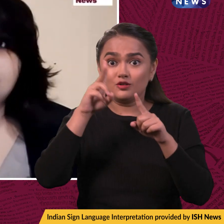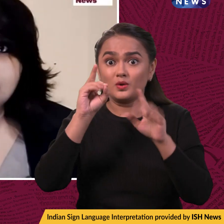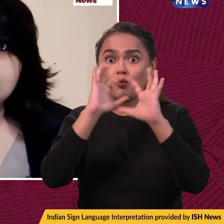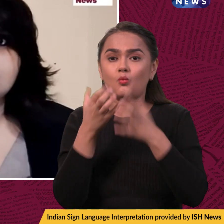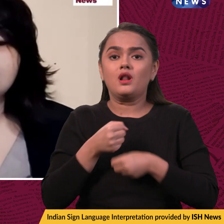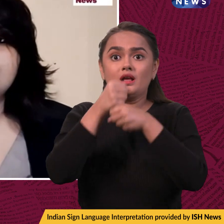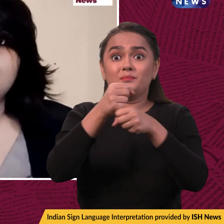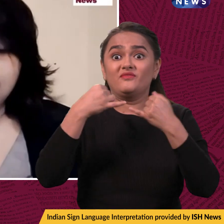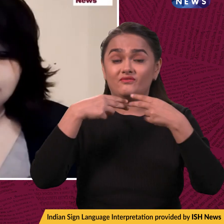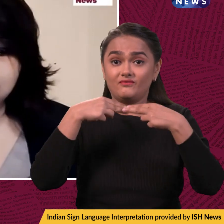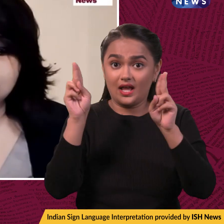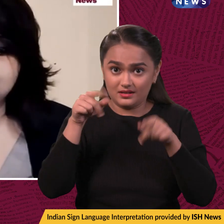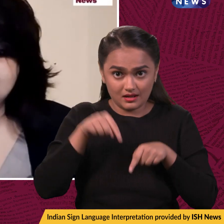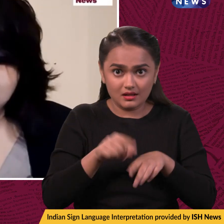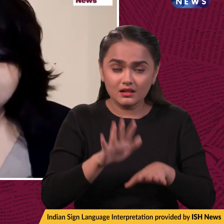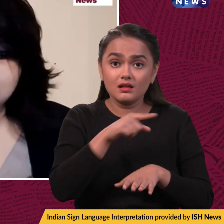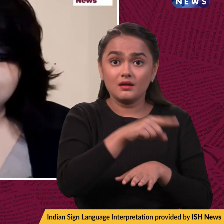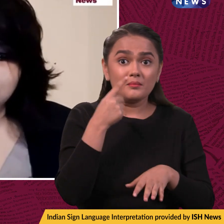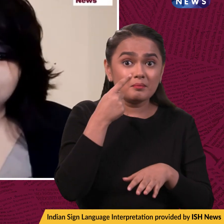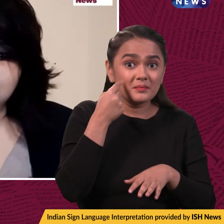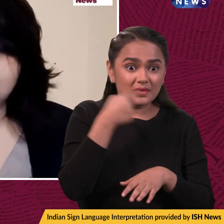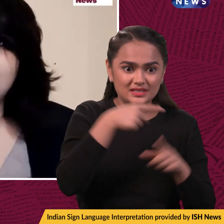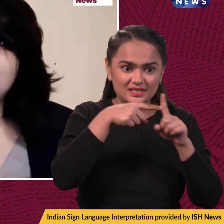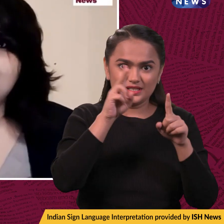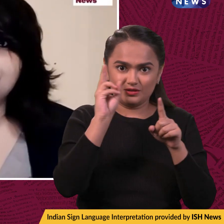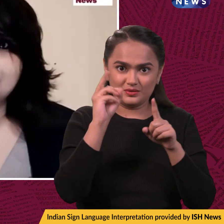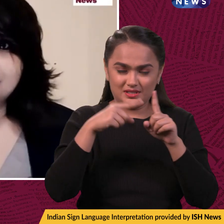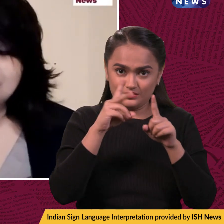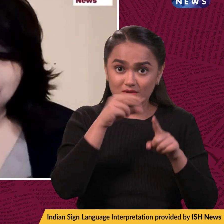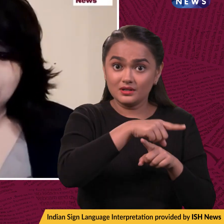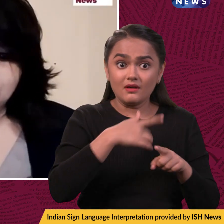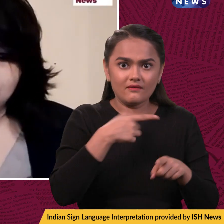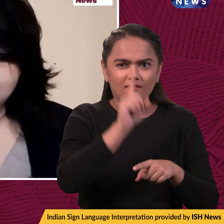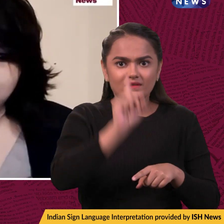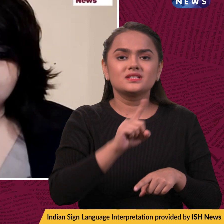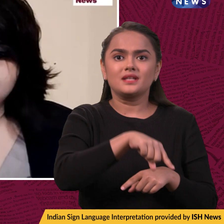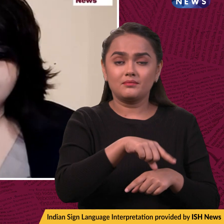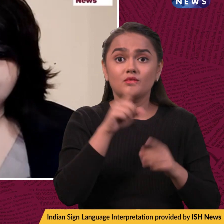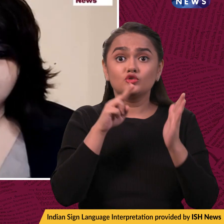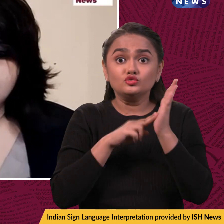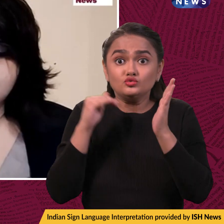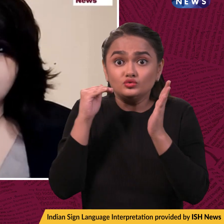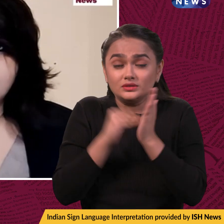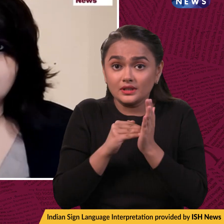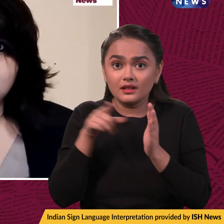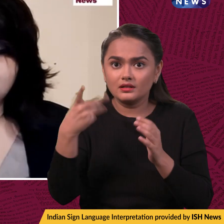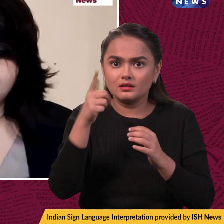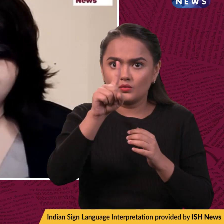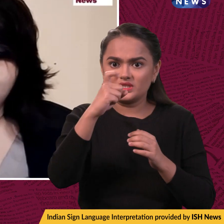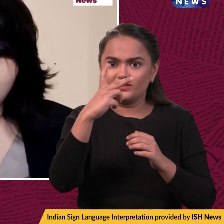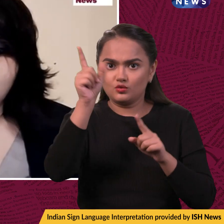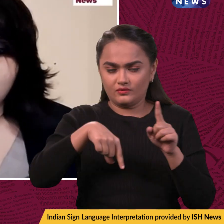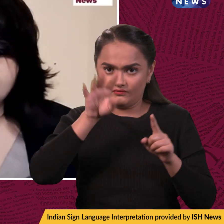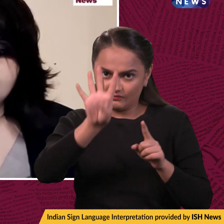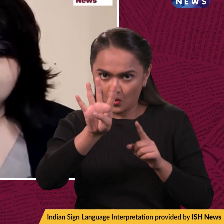2021 final to win the men's T20 World Cup for the first time. Now, New Zealand put up 172 for